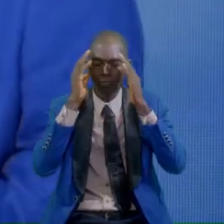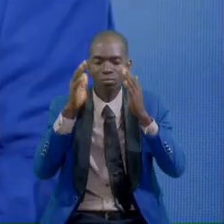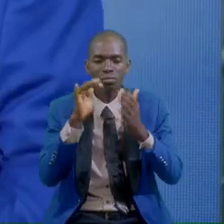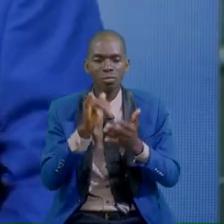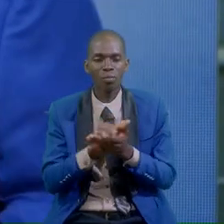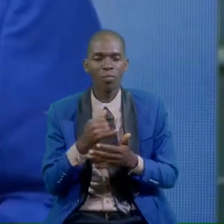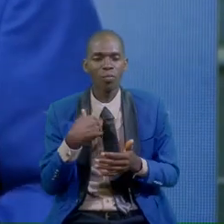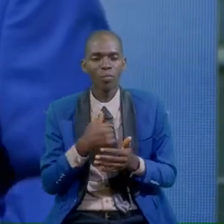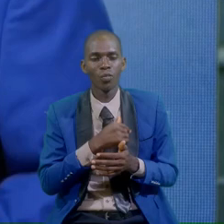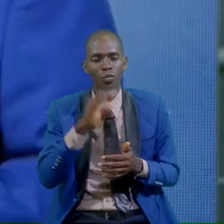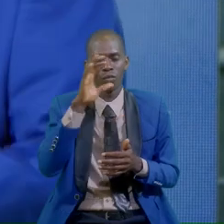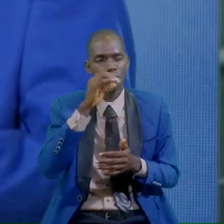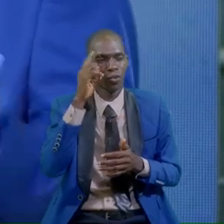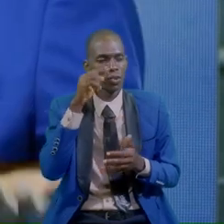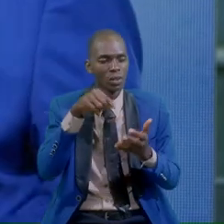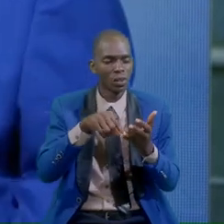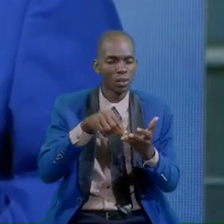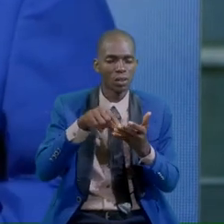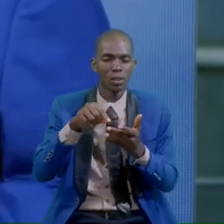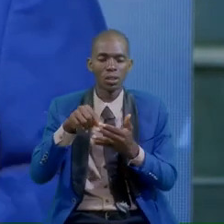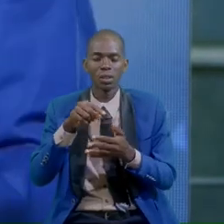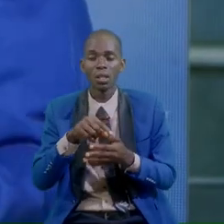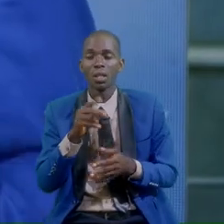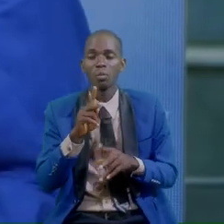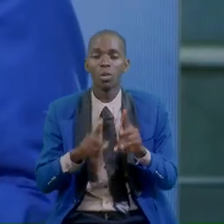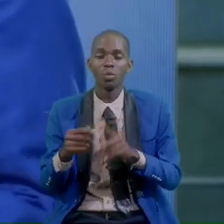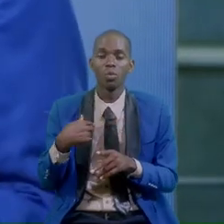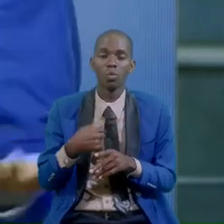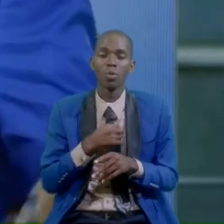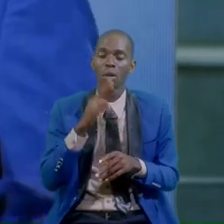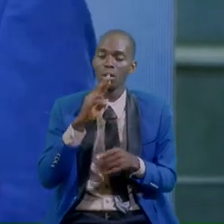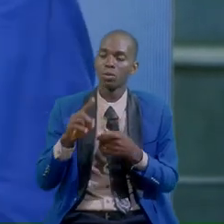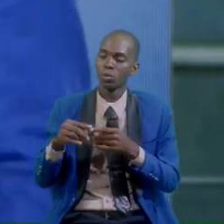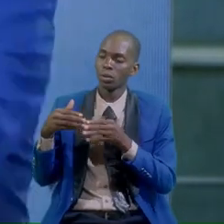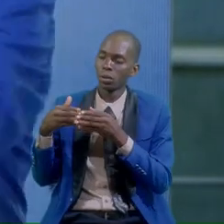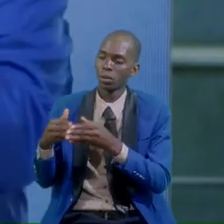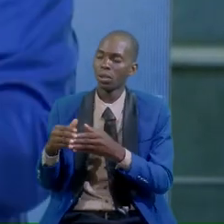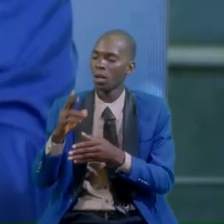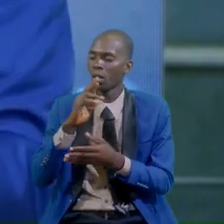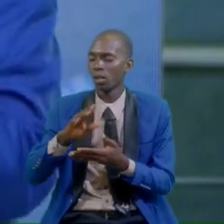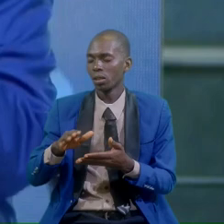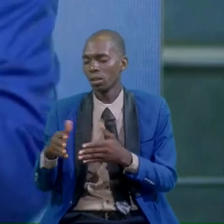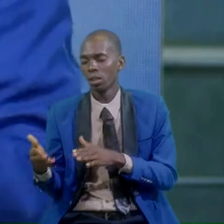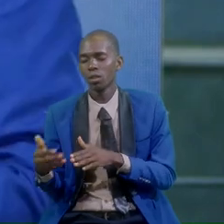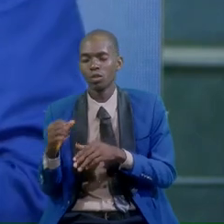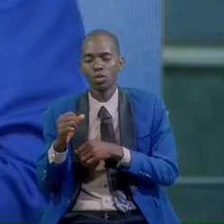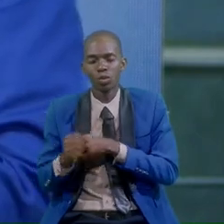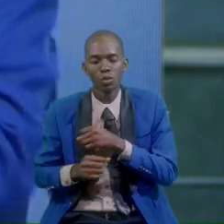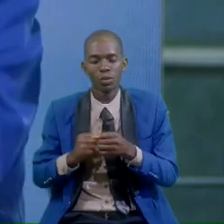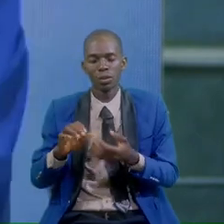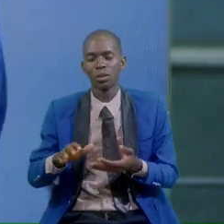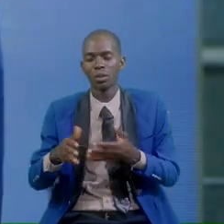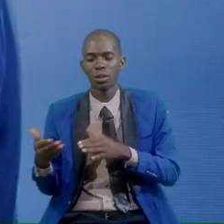the people we're to lead, they're dying, they're suffering, and they are being lost? The fruitless